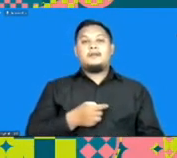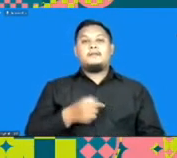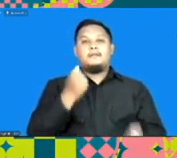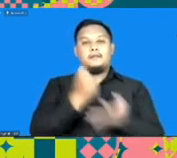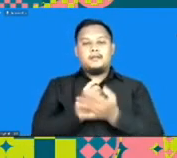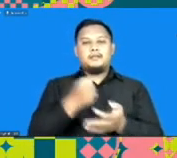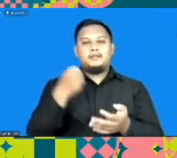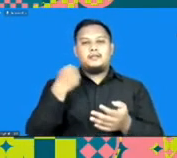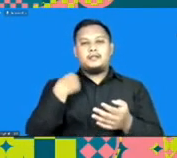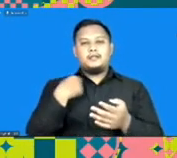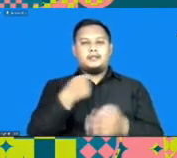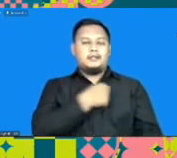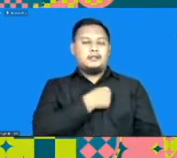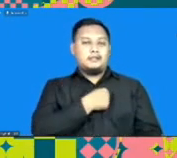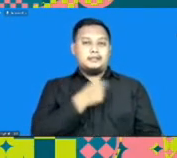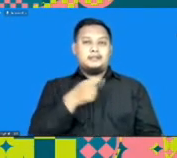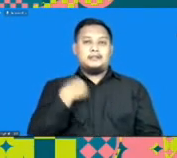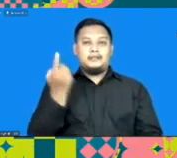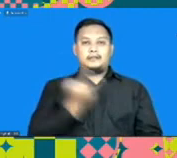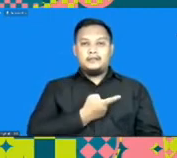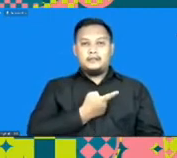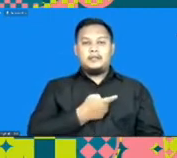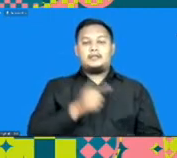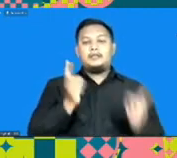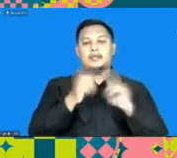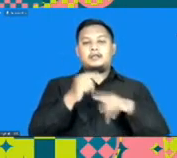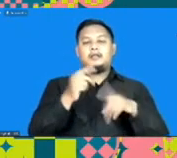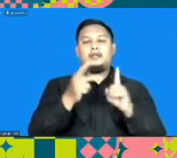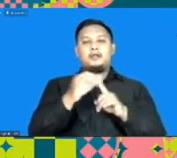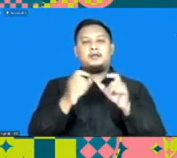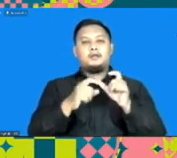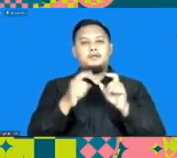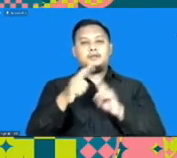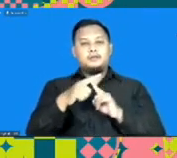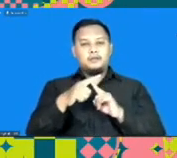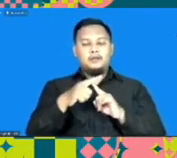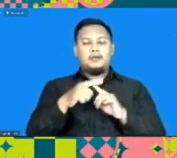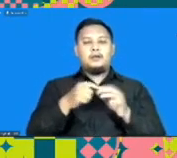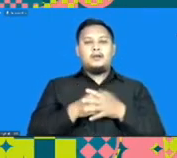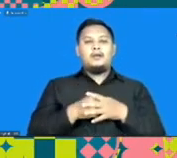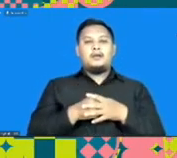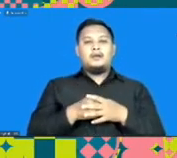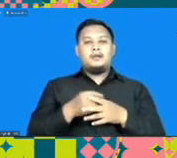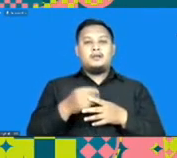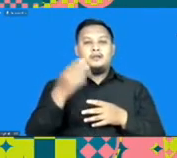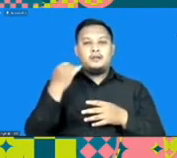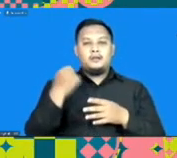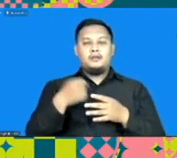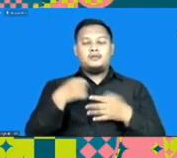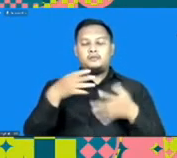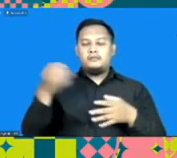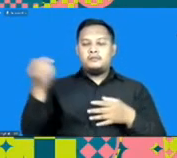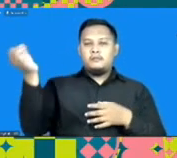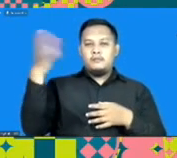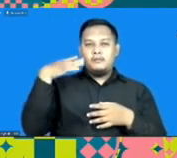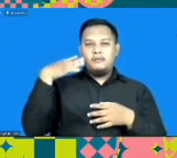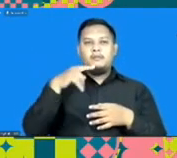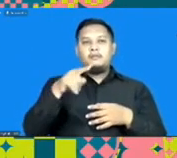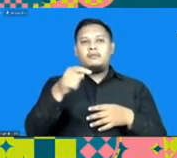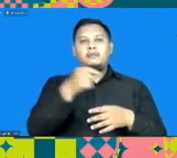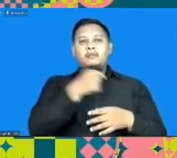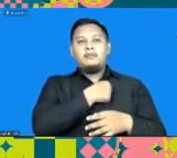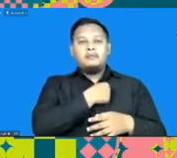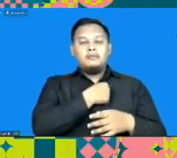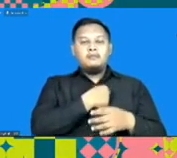Kenan's name suggests. It would be great if the G20, even within these 2 days, could really hear,